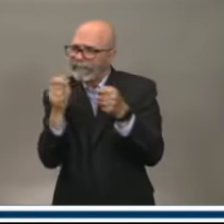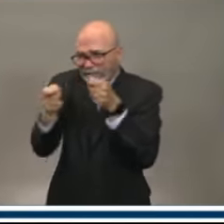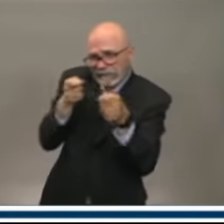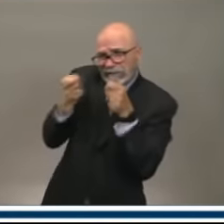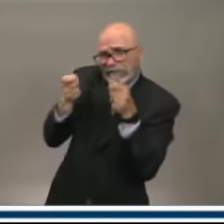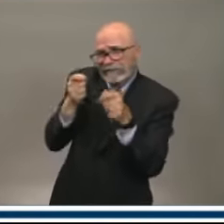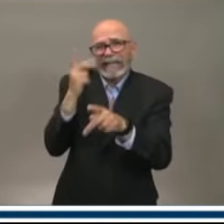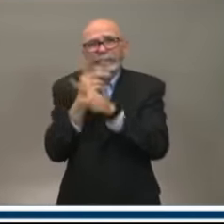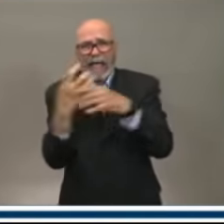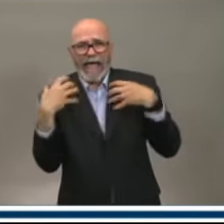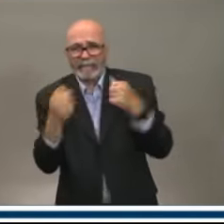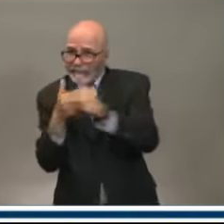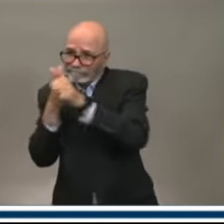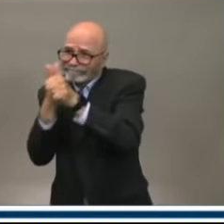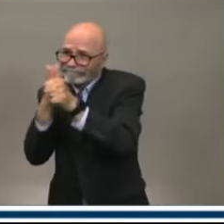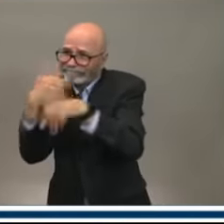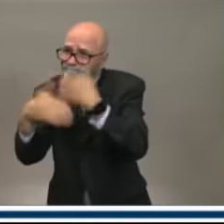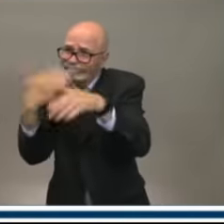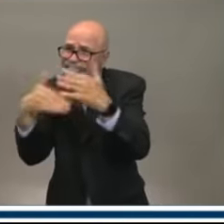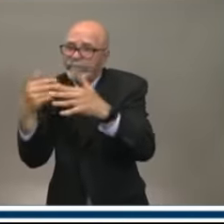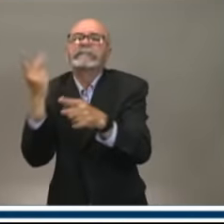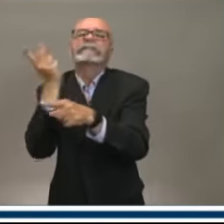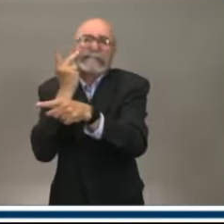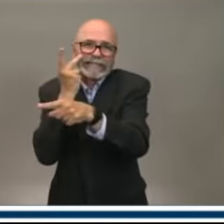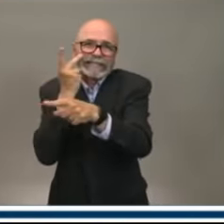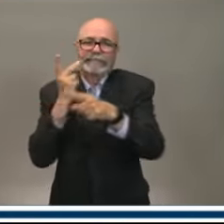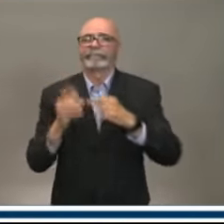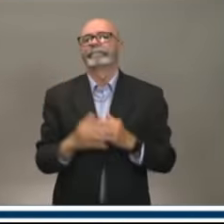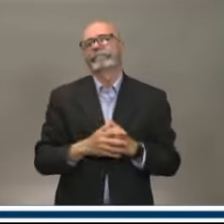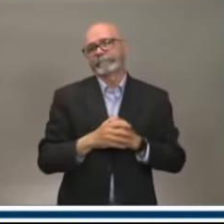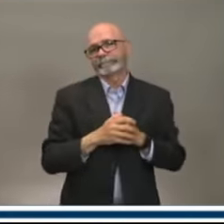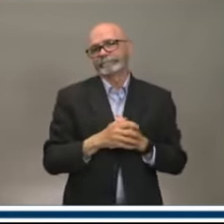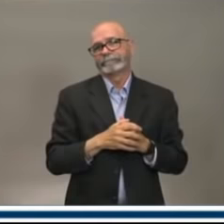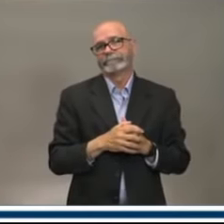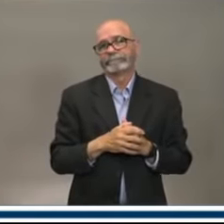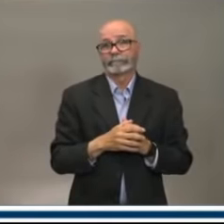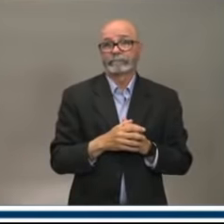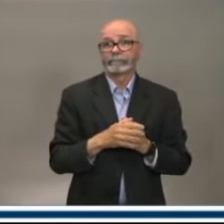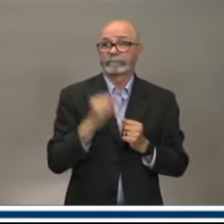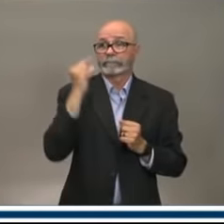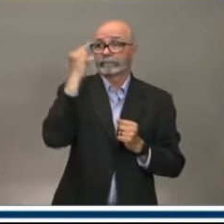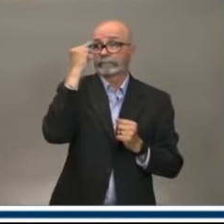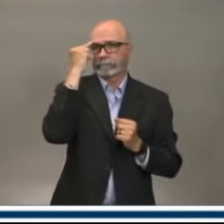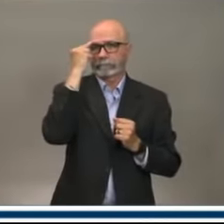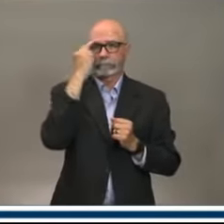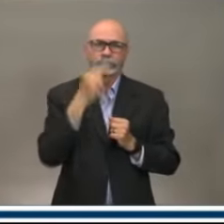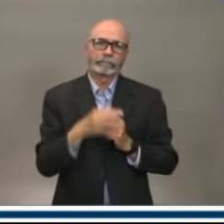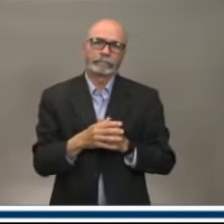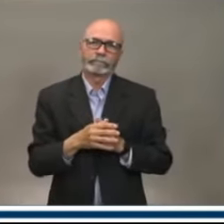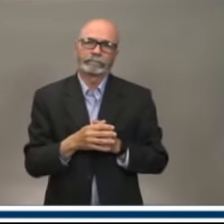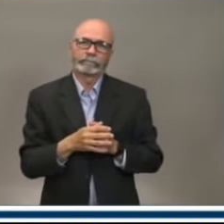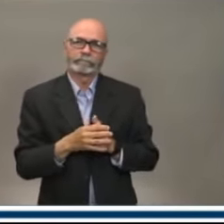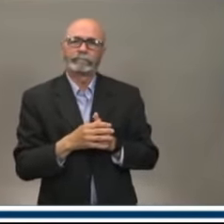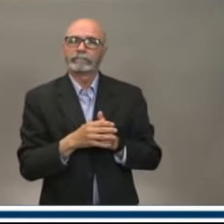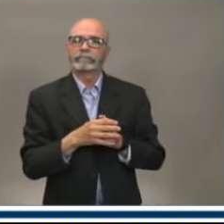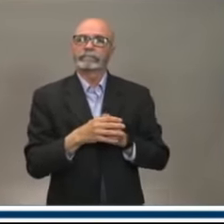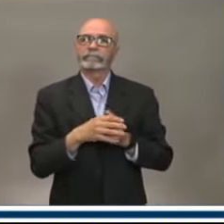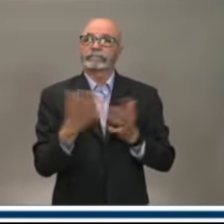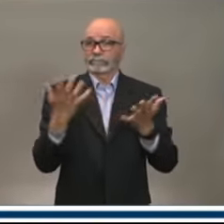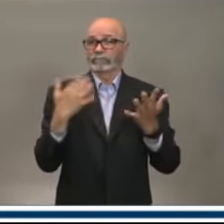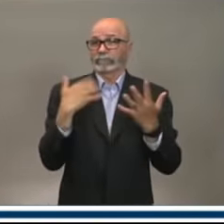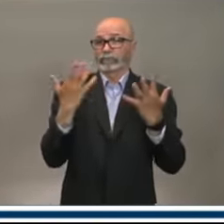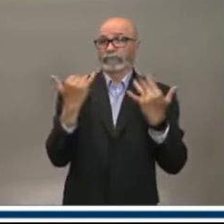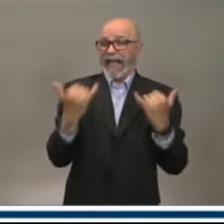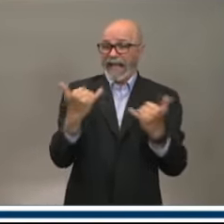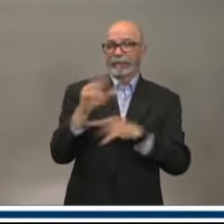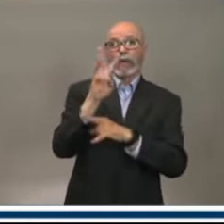As we go through this, and so this is really a long. It's just because we're through wave